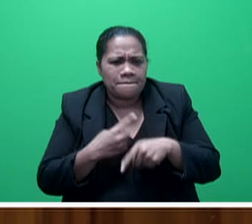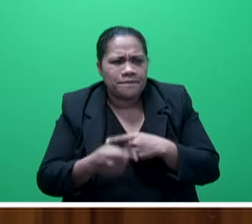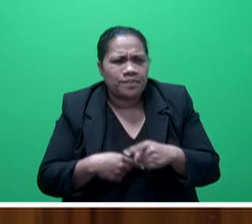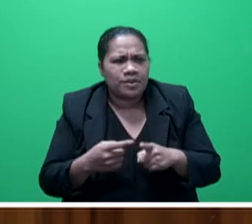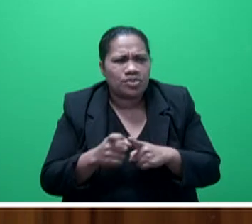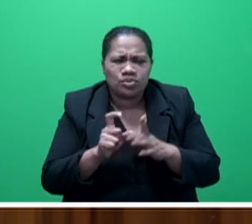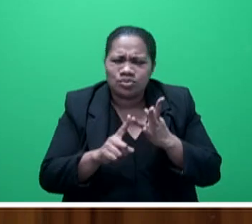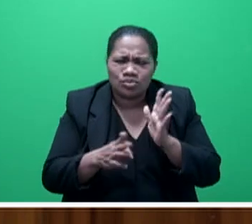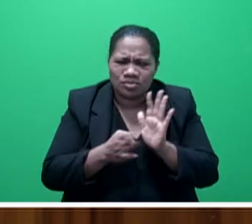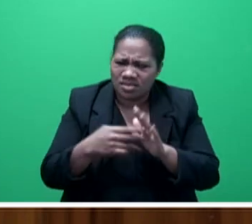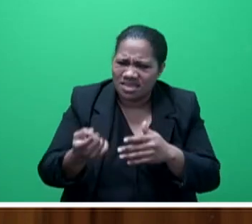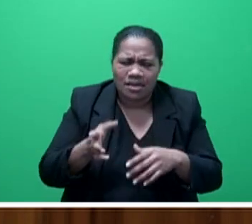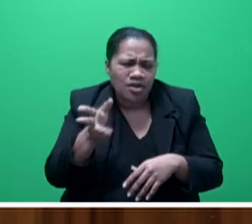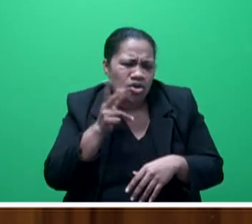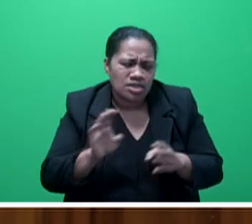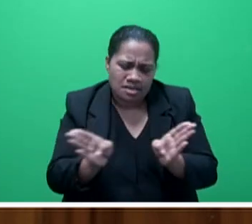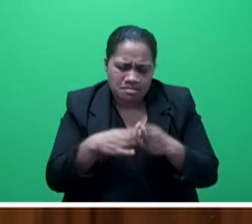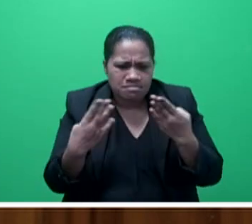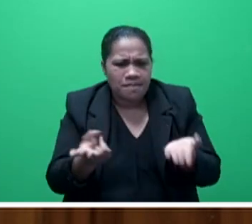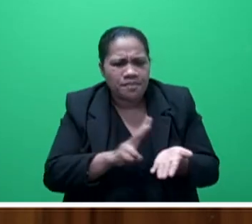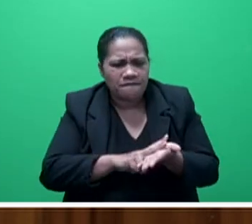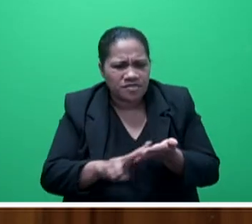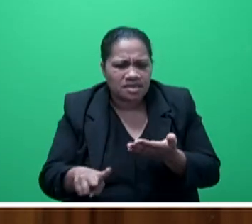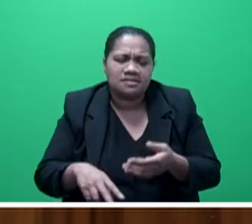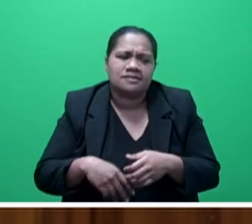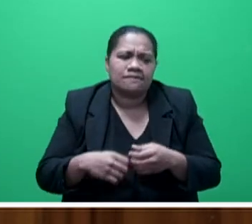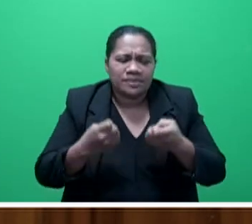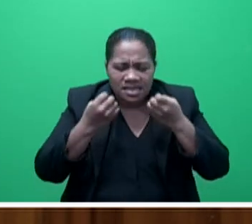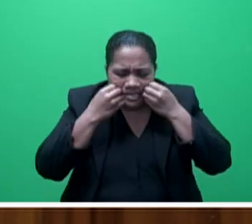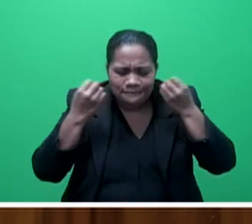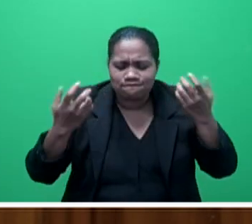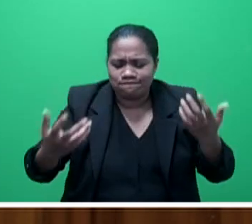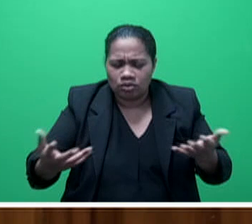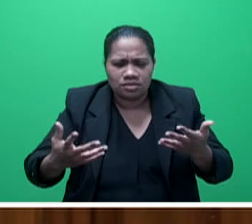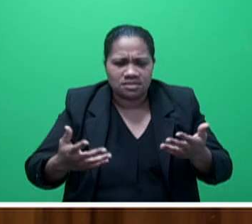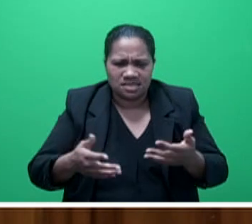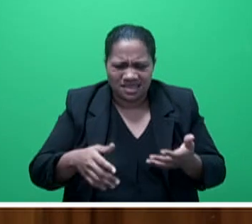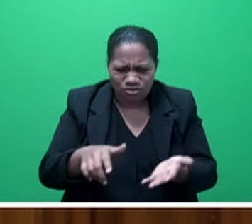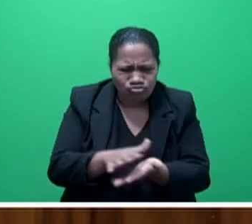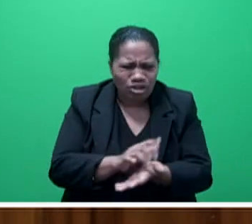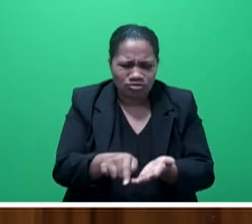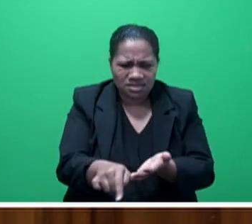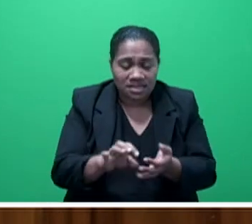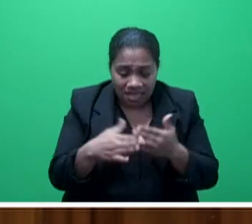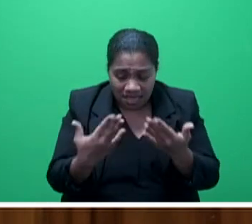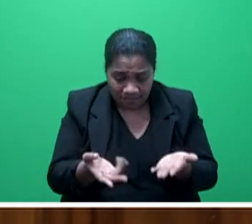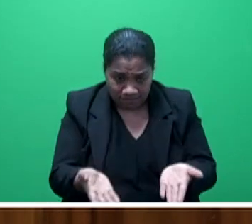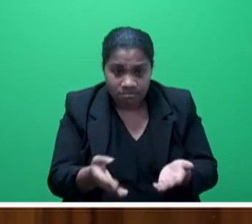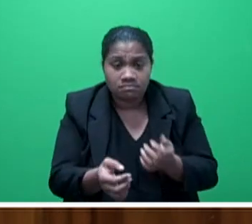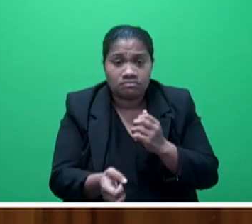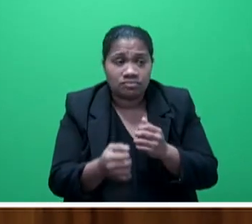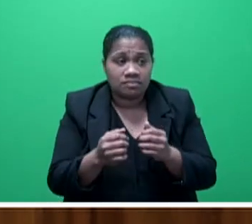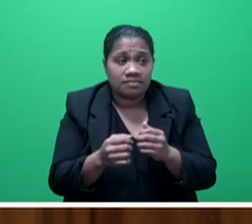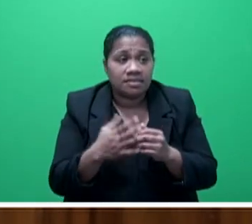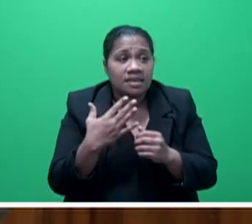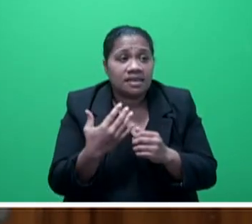heard the various Bible verses espousing tragedy and doom. Well, Mr. Speaker, sir, a pair of brothers also wrote